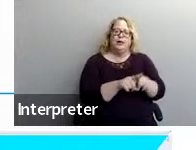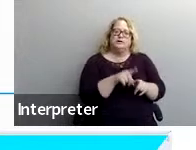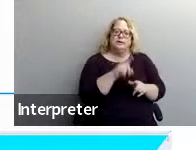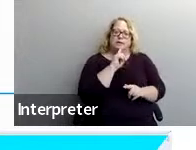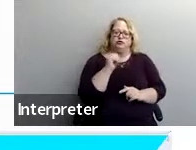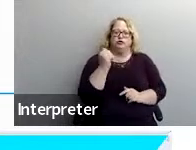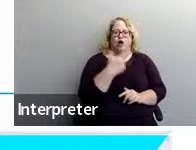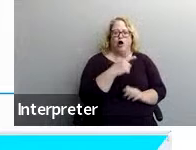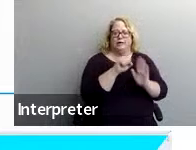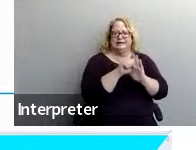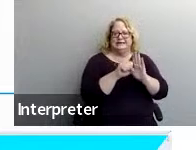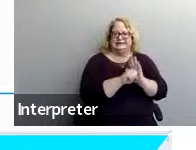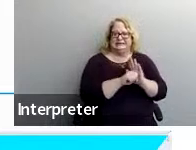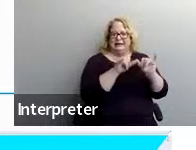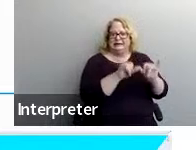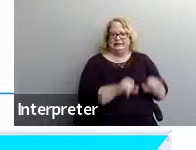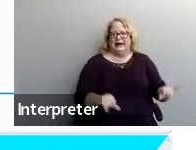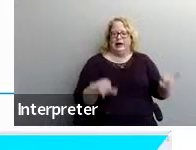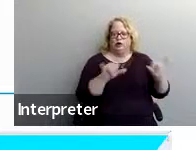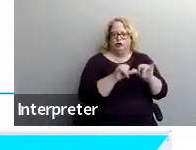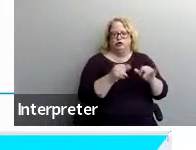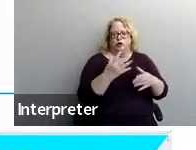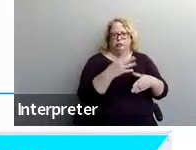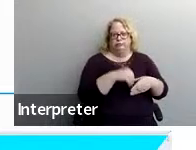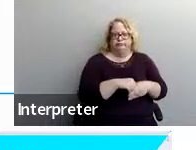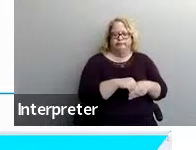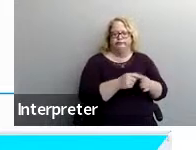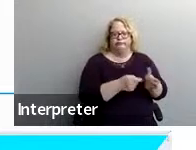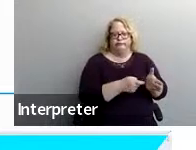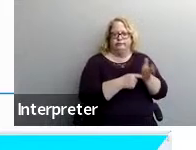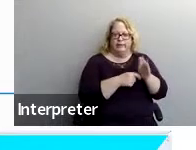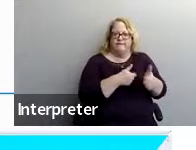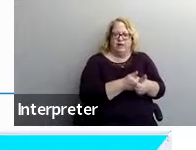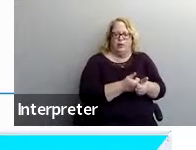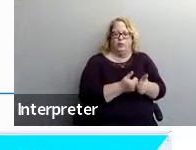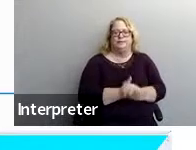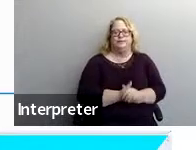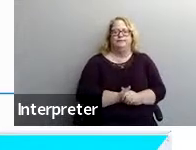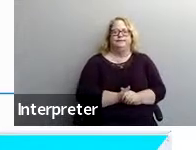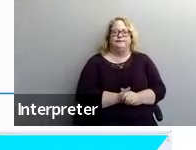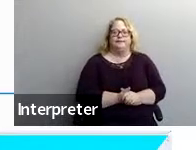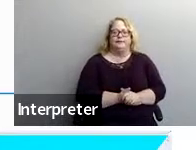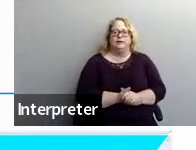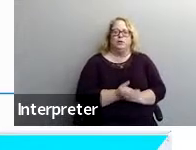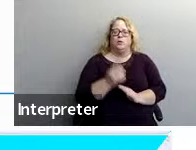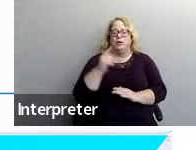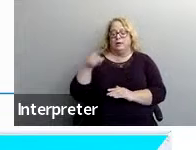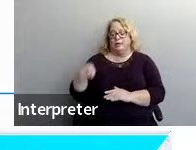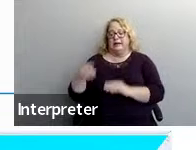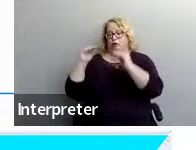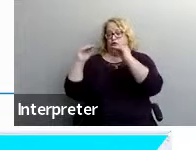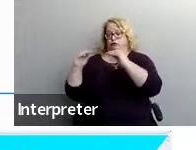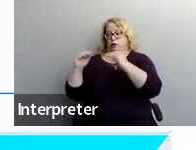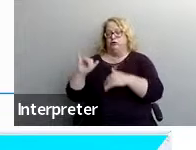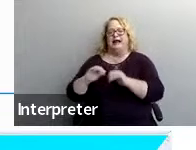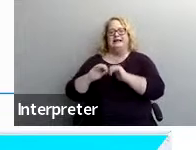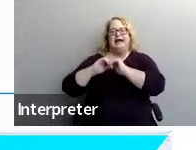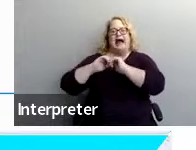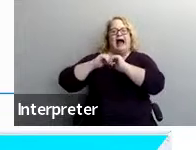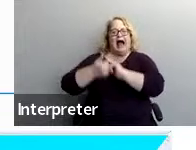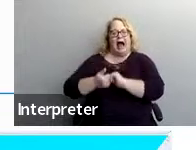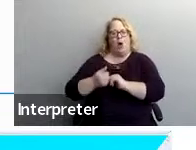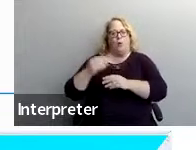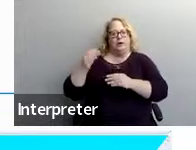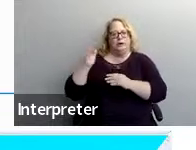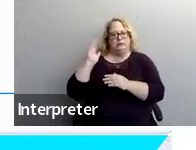ensures all state standards are addressed, which is mandated by DESE. When we think about instruction, we think about that's how we present